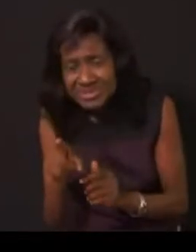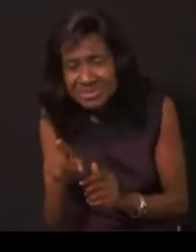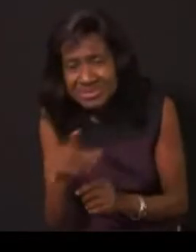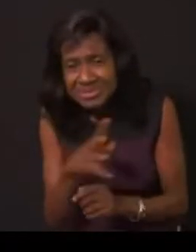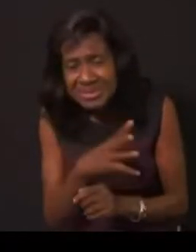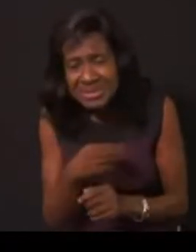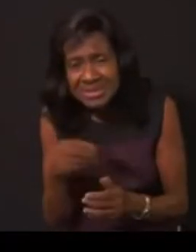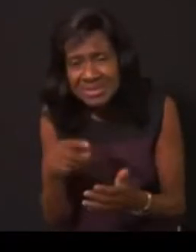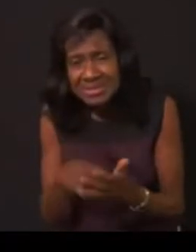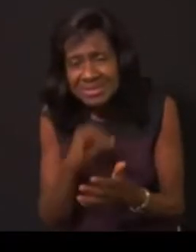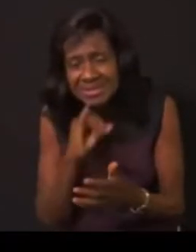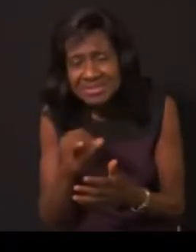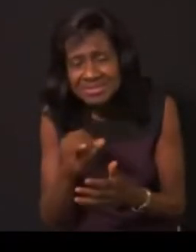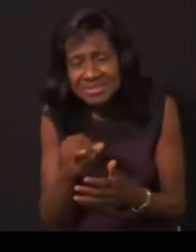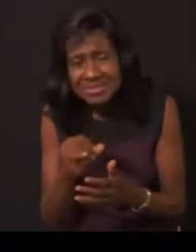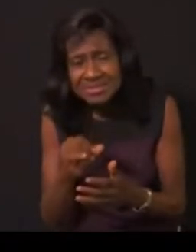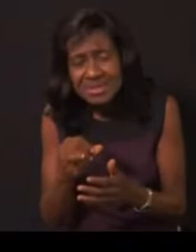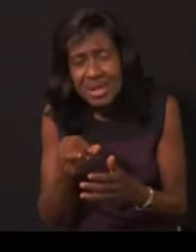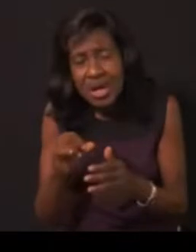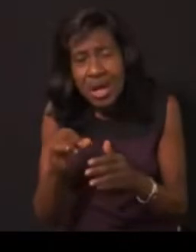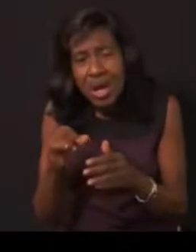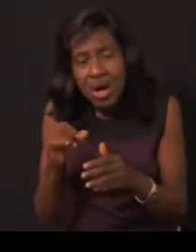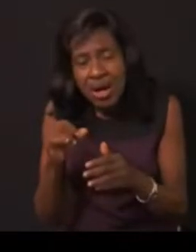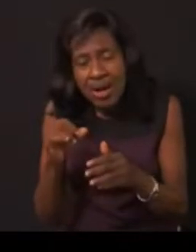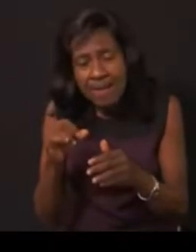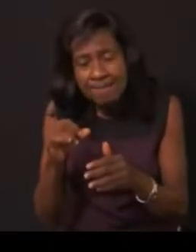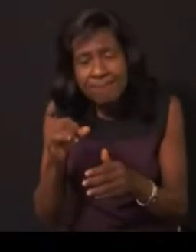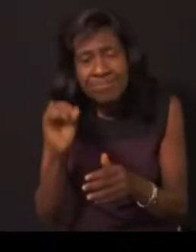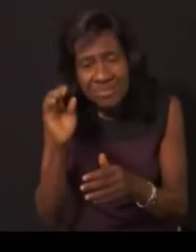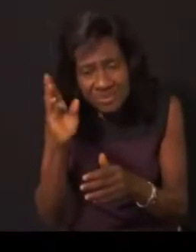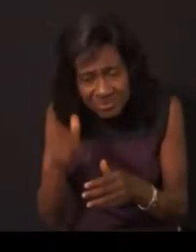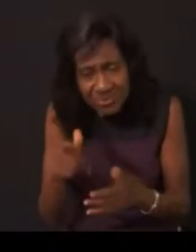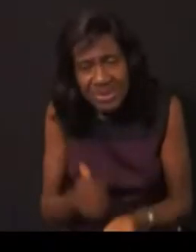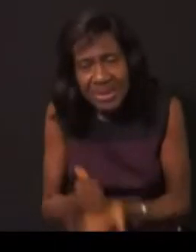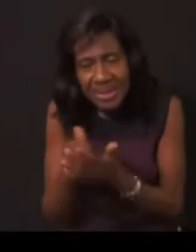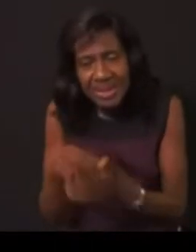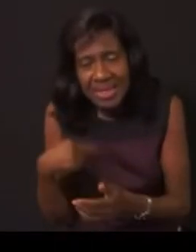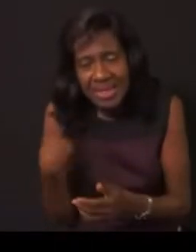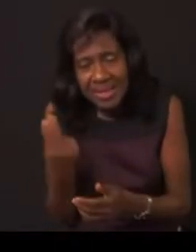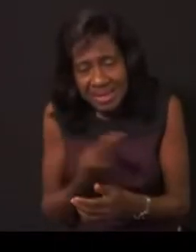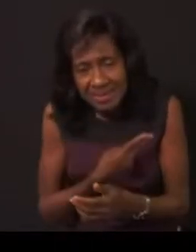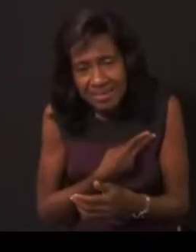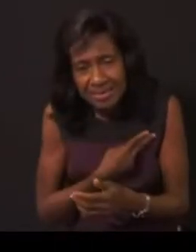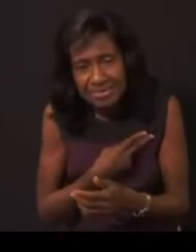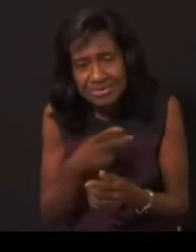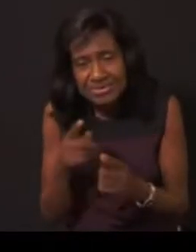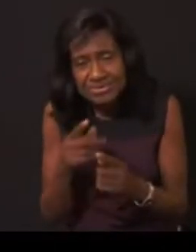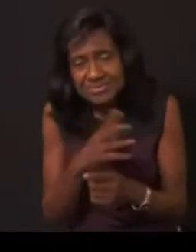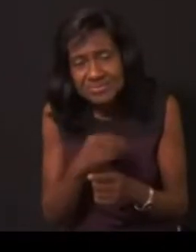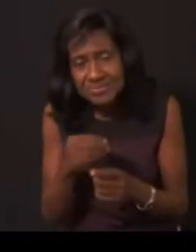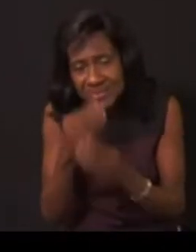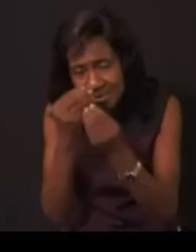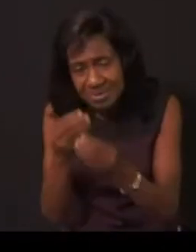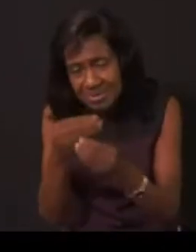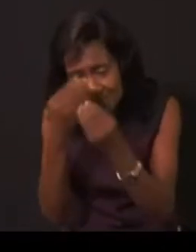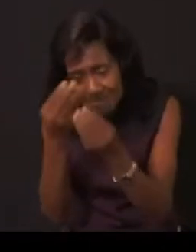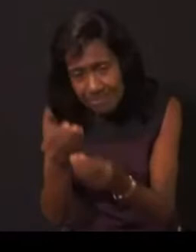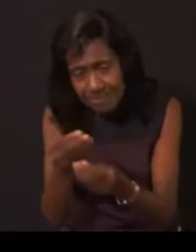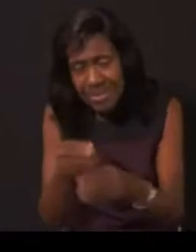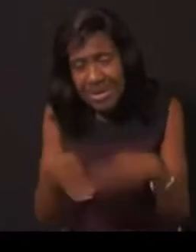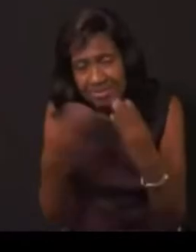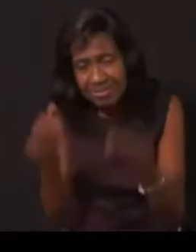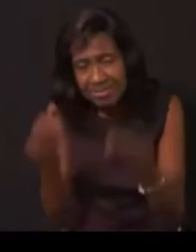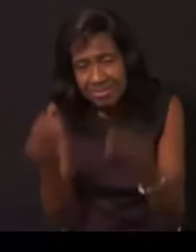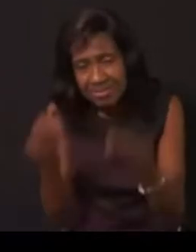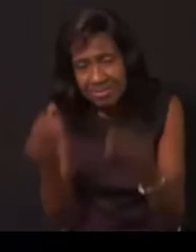this is the way democracy works. It helps to keep us accountable, and it helps to provide information to the people of the country. So thank you all